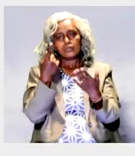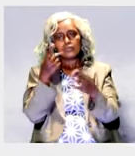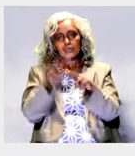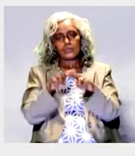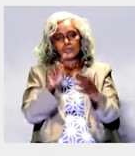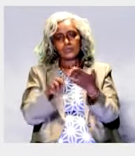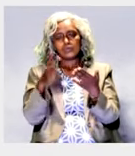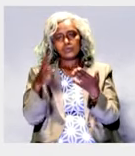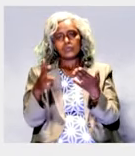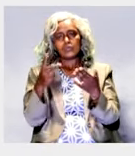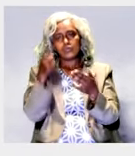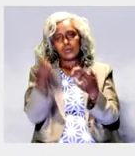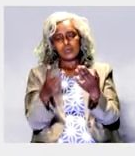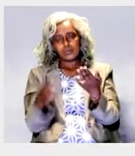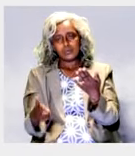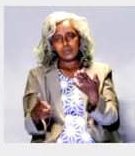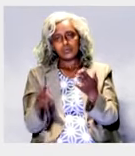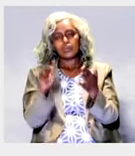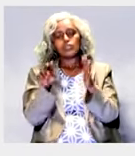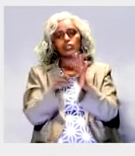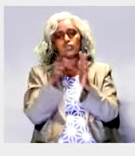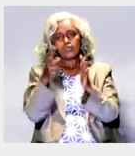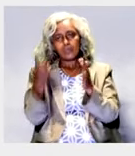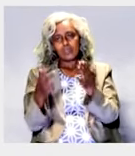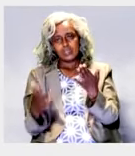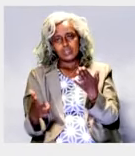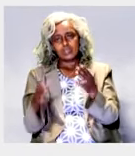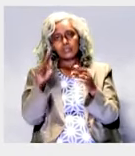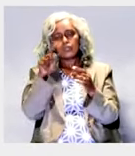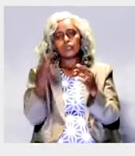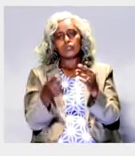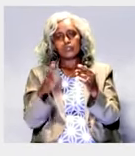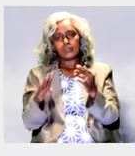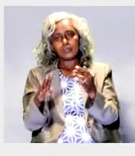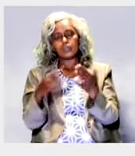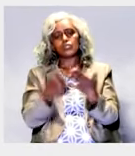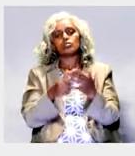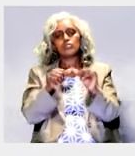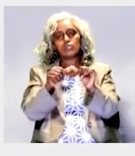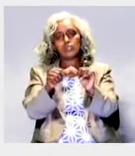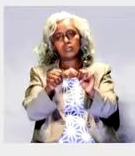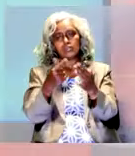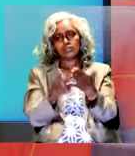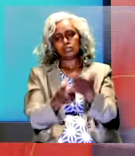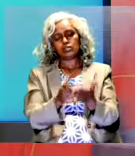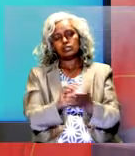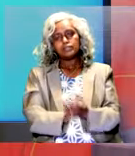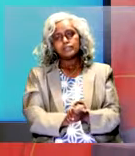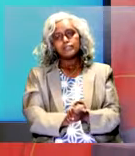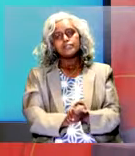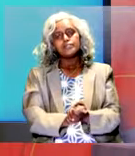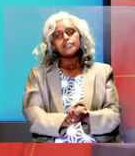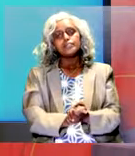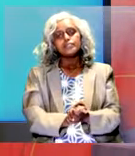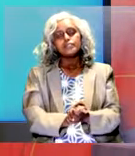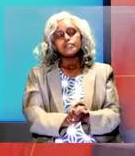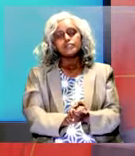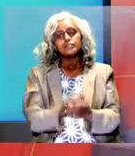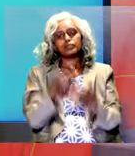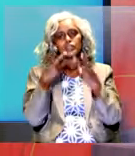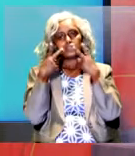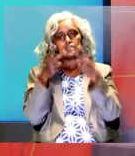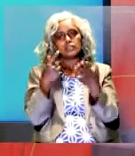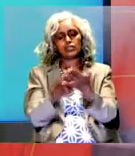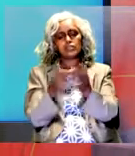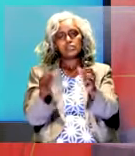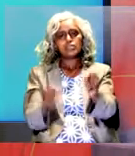put 2, you get 1/2, -1/3, 1/4, and it goes on like this. So when you see